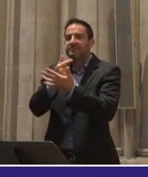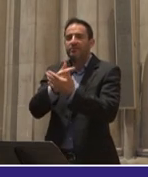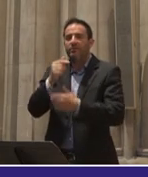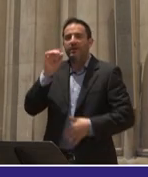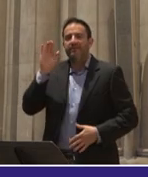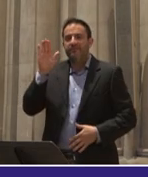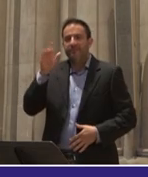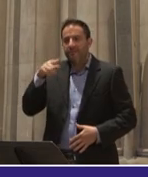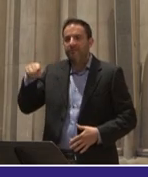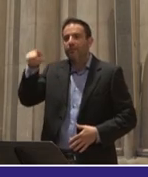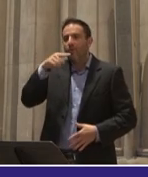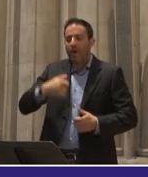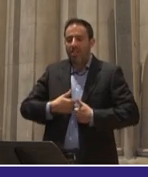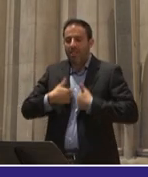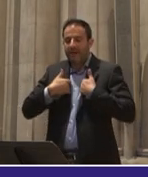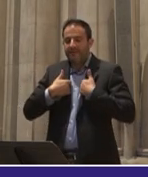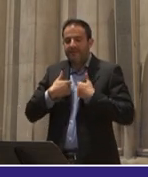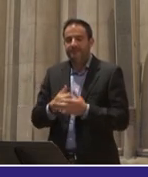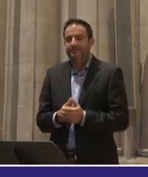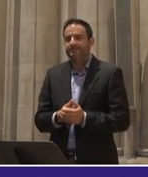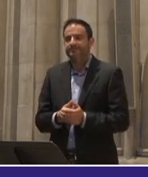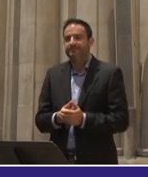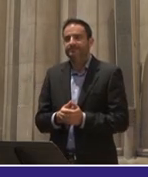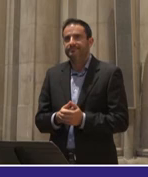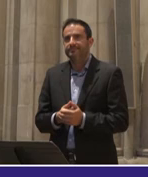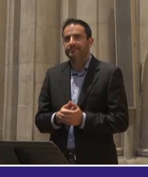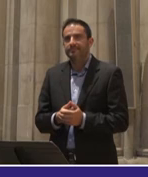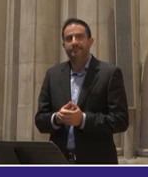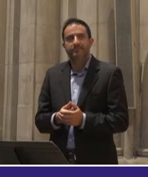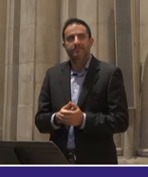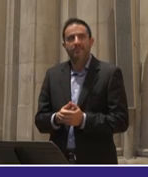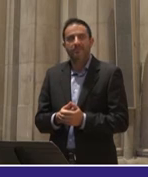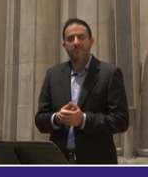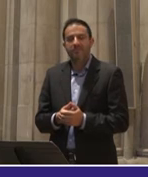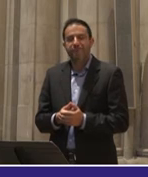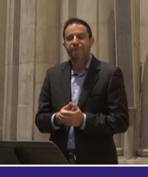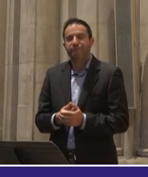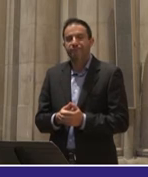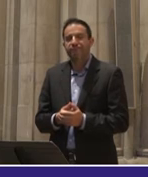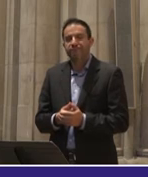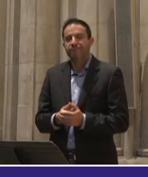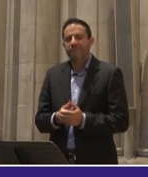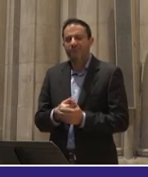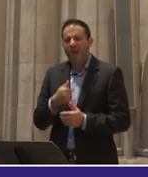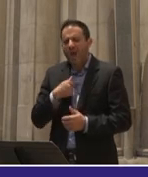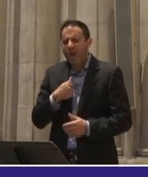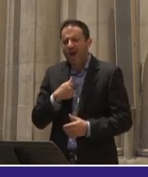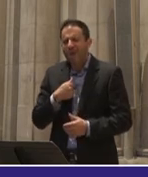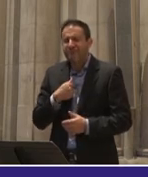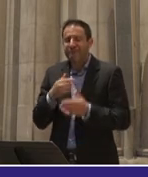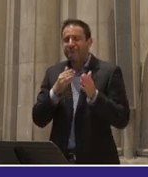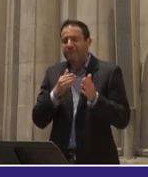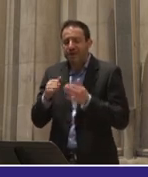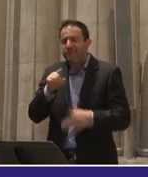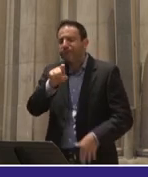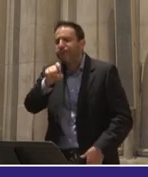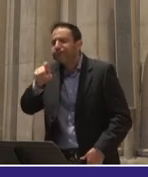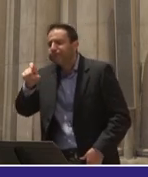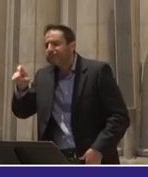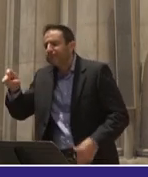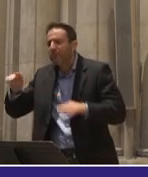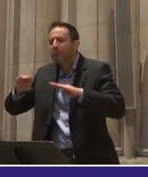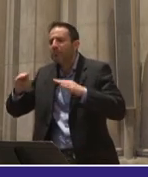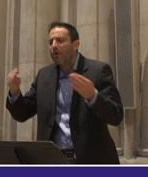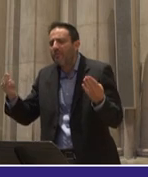Life. And throughout, I will be posing a number of open-ended questions, each of